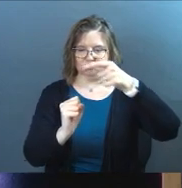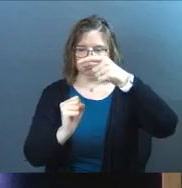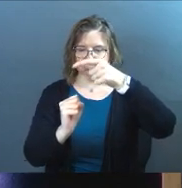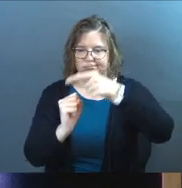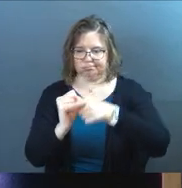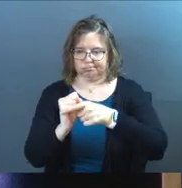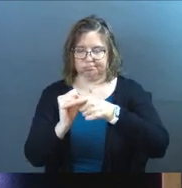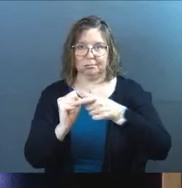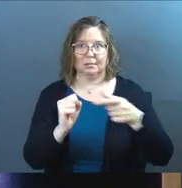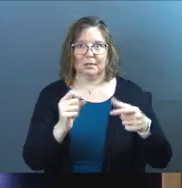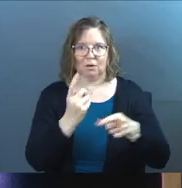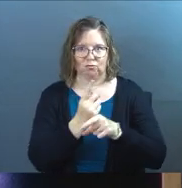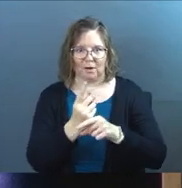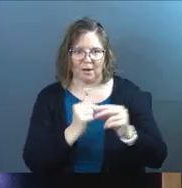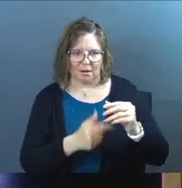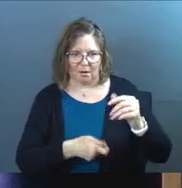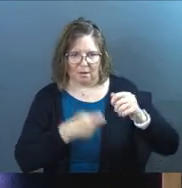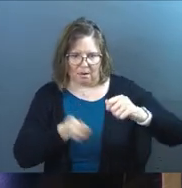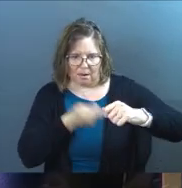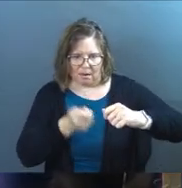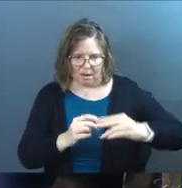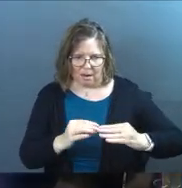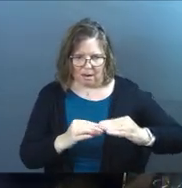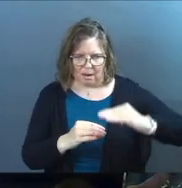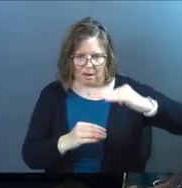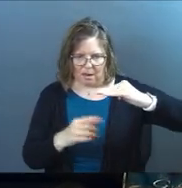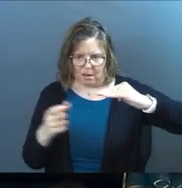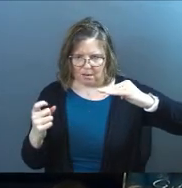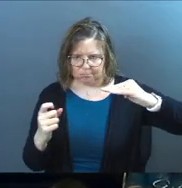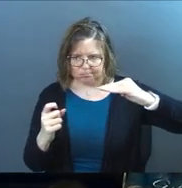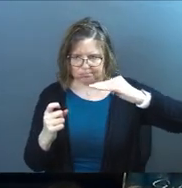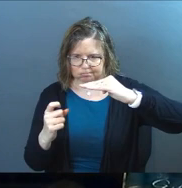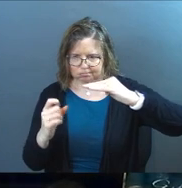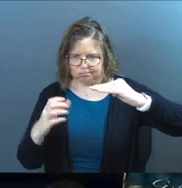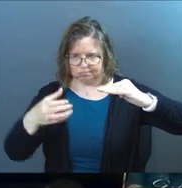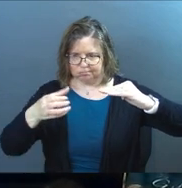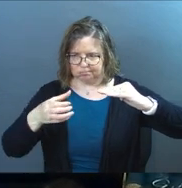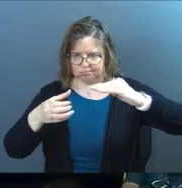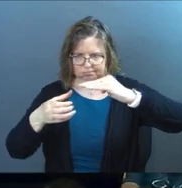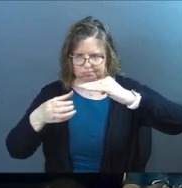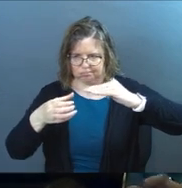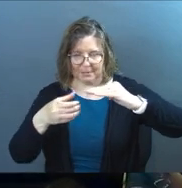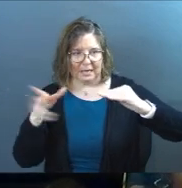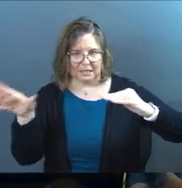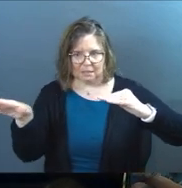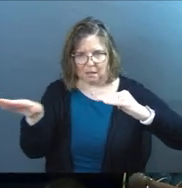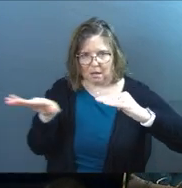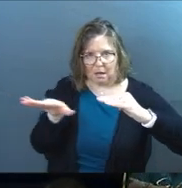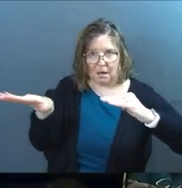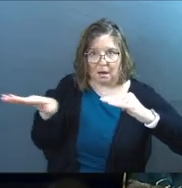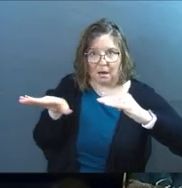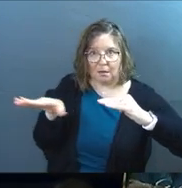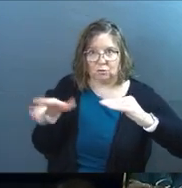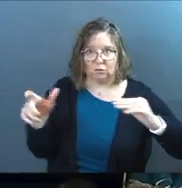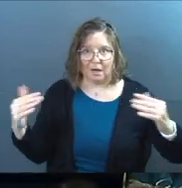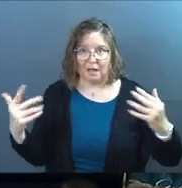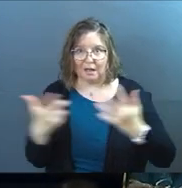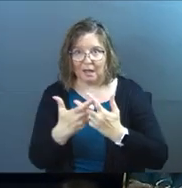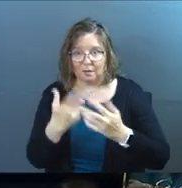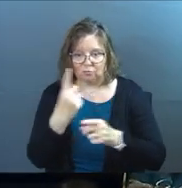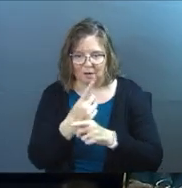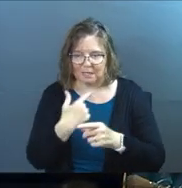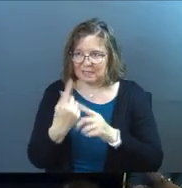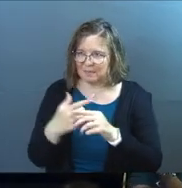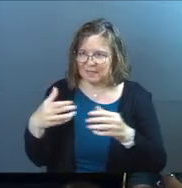there, you know, trying to get to the right height and the right spot, and he's trying to, and he's coming in, and I'm trying to wave him in, right, and sometimes he